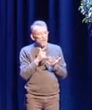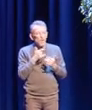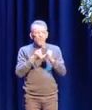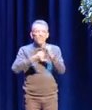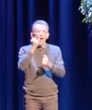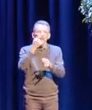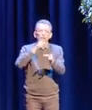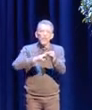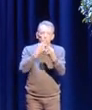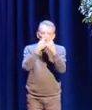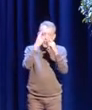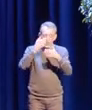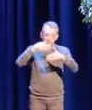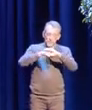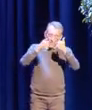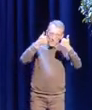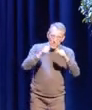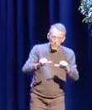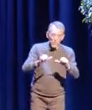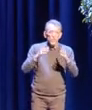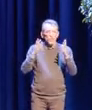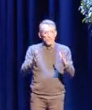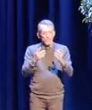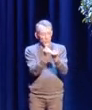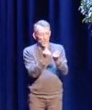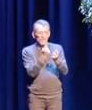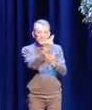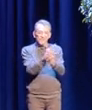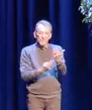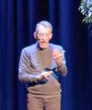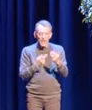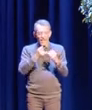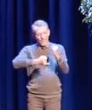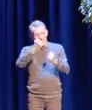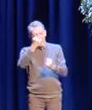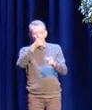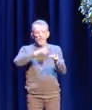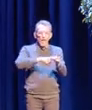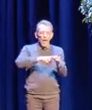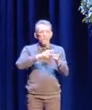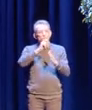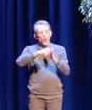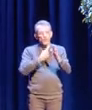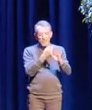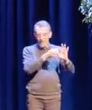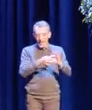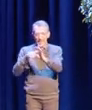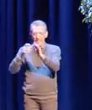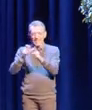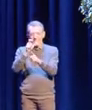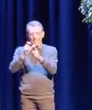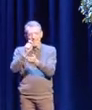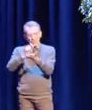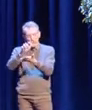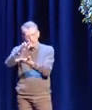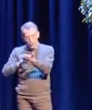of university. And in product design, we have a final year project, which is quite similar to a dissertation. And I